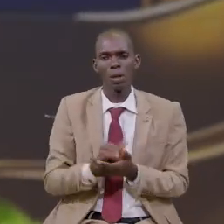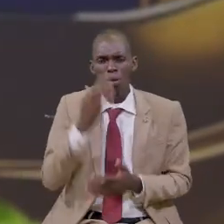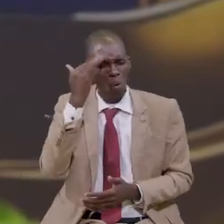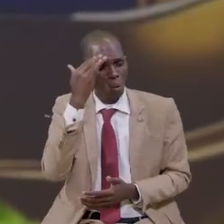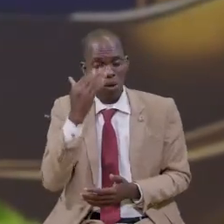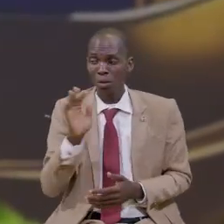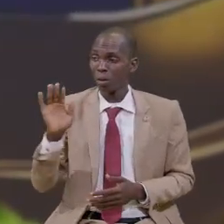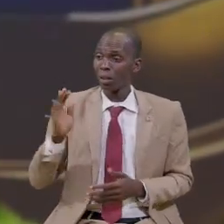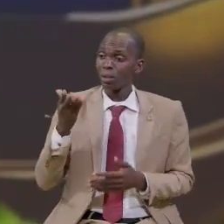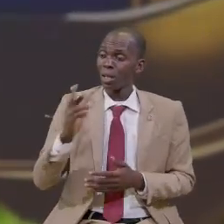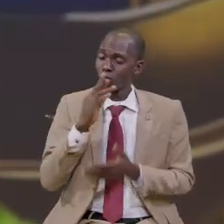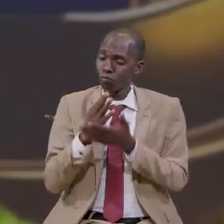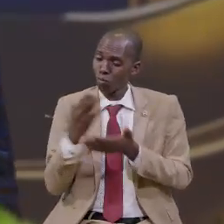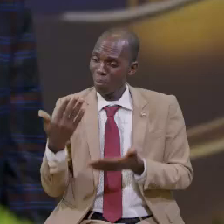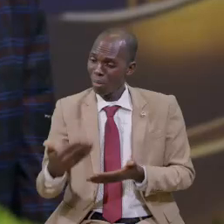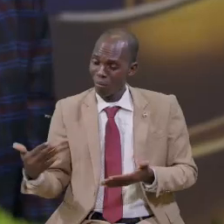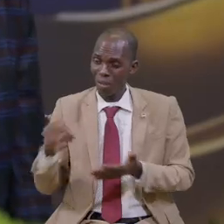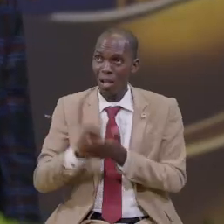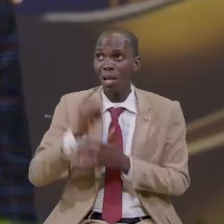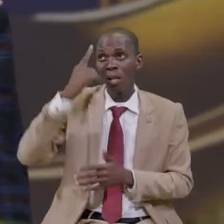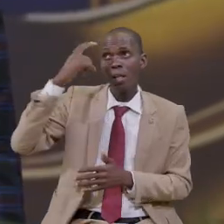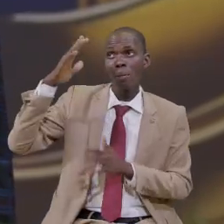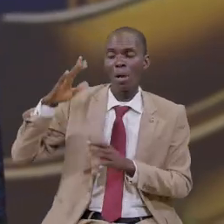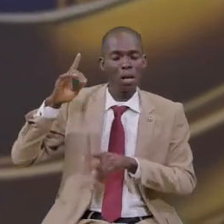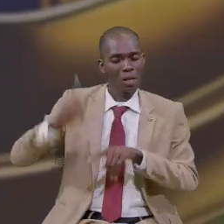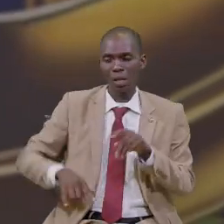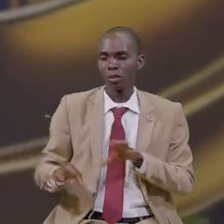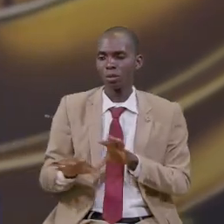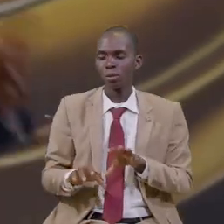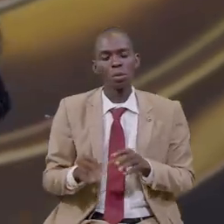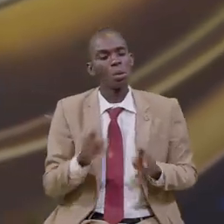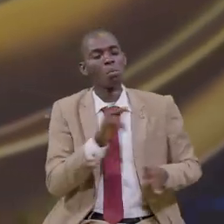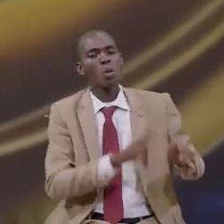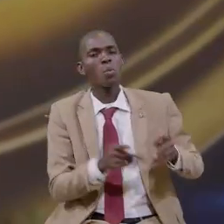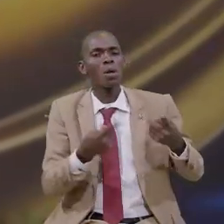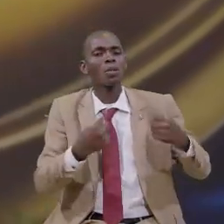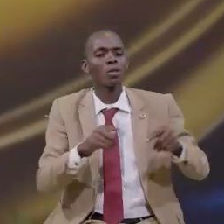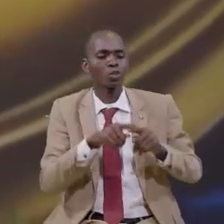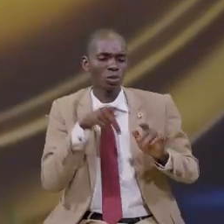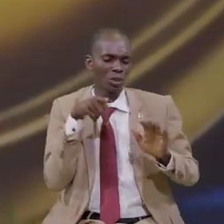do. They try to kill my dream. They cannot